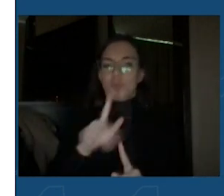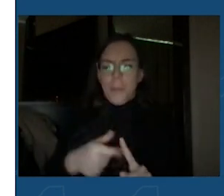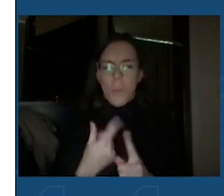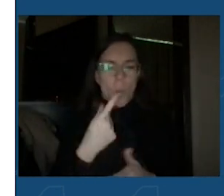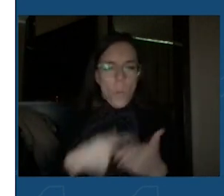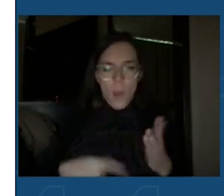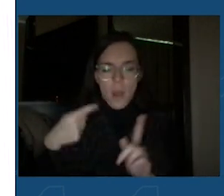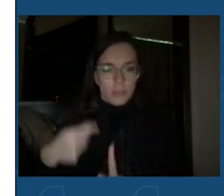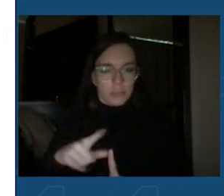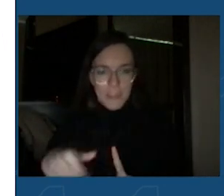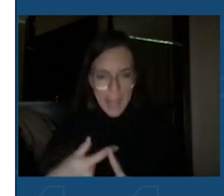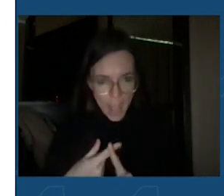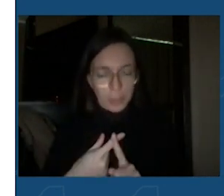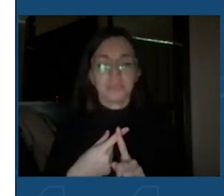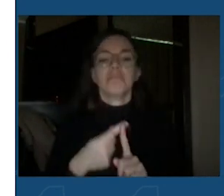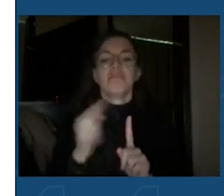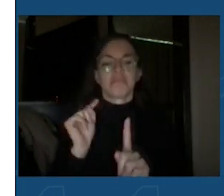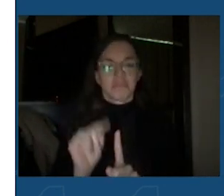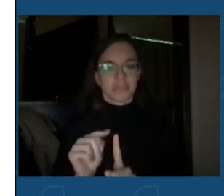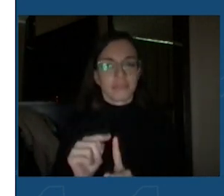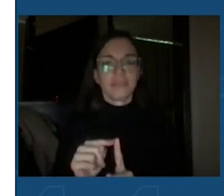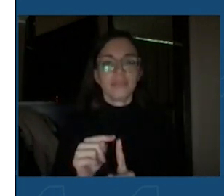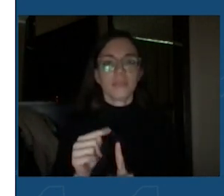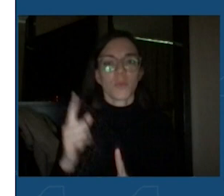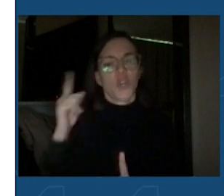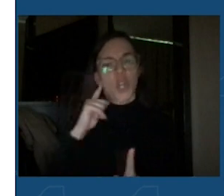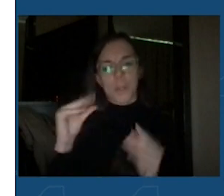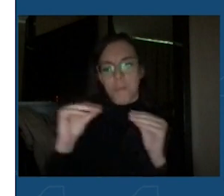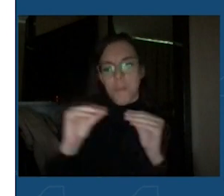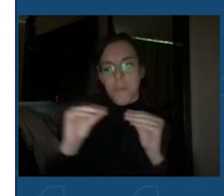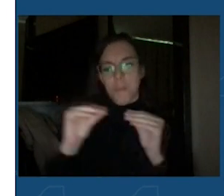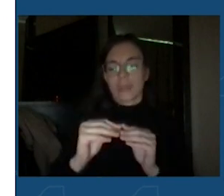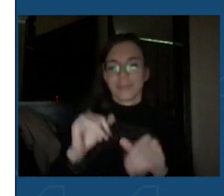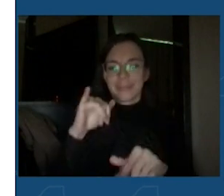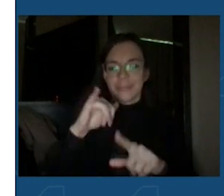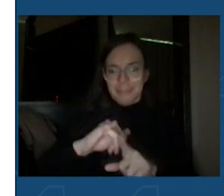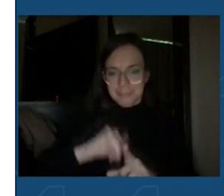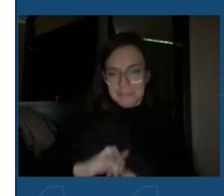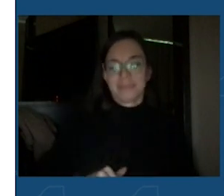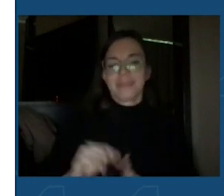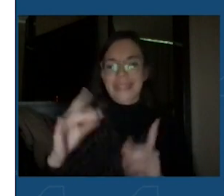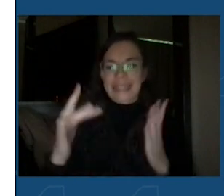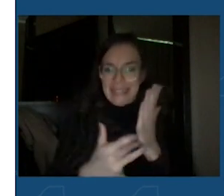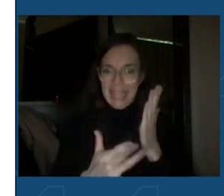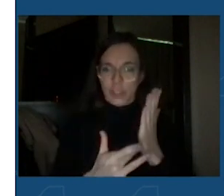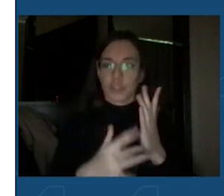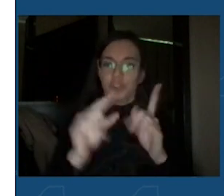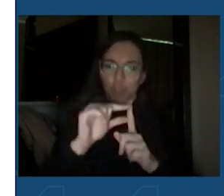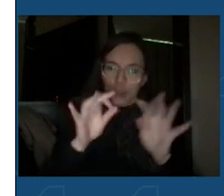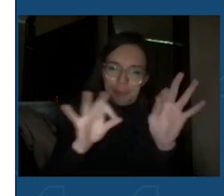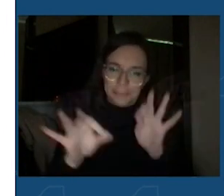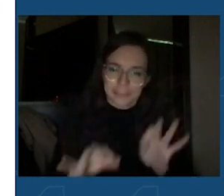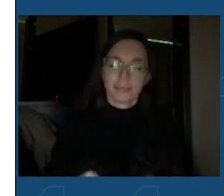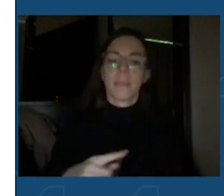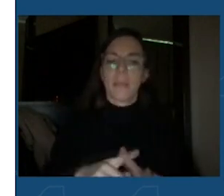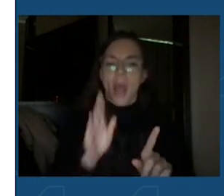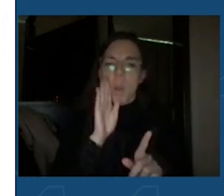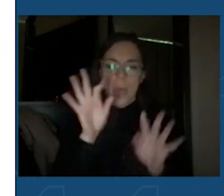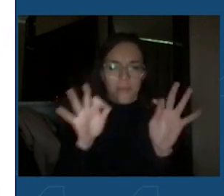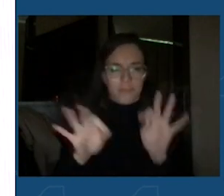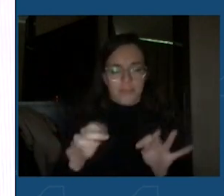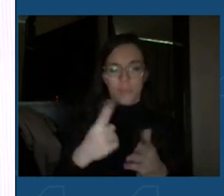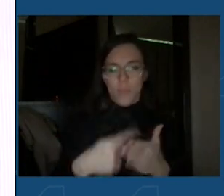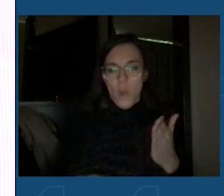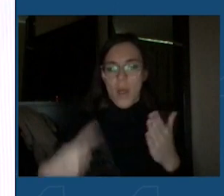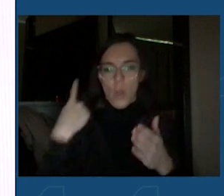heard in more technical terms that I'm going to speak about, you heard from Tony exactly what this looks like. But I'm interested in